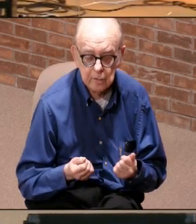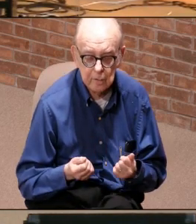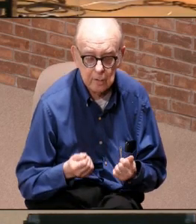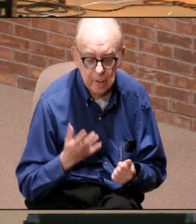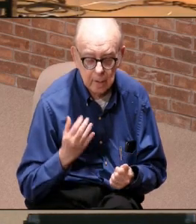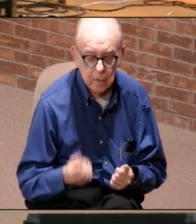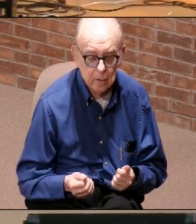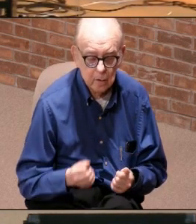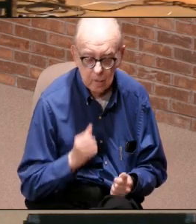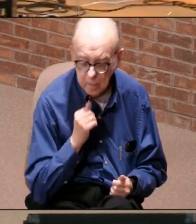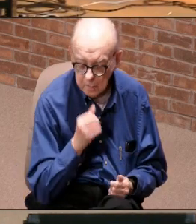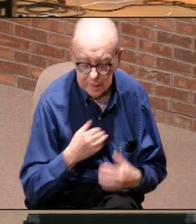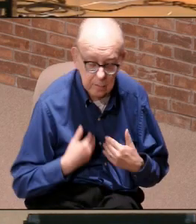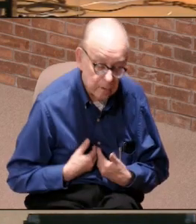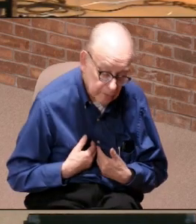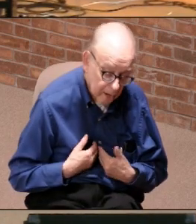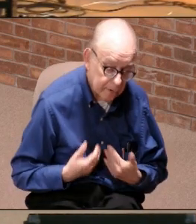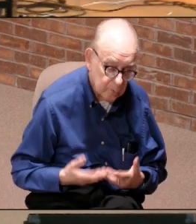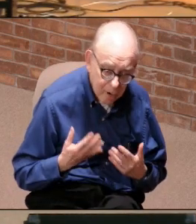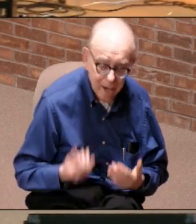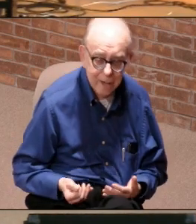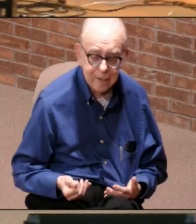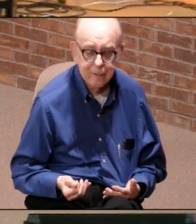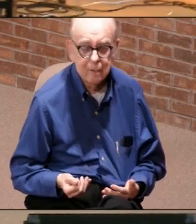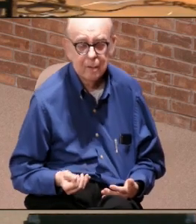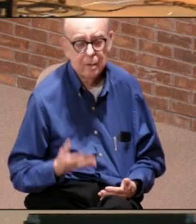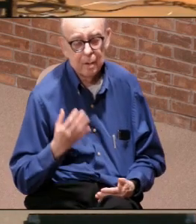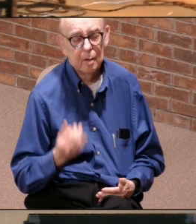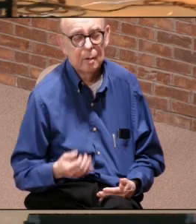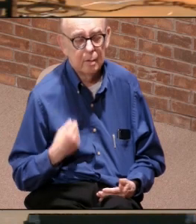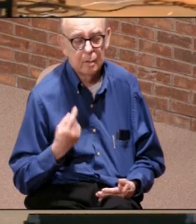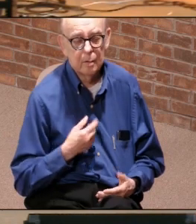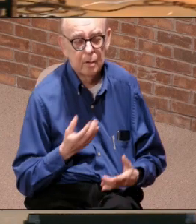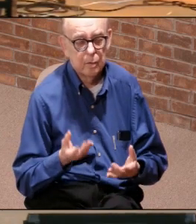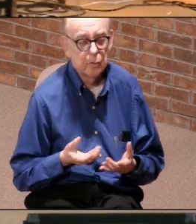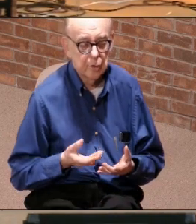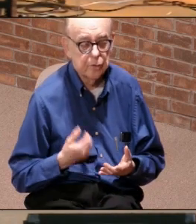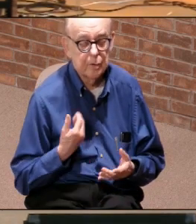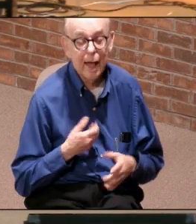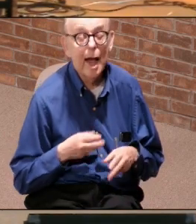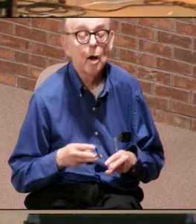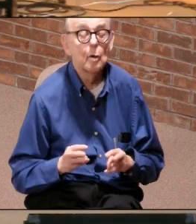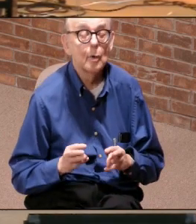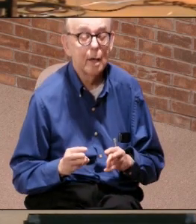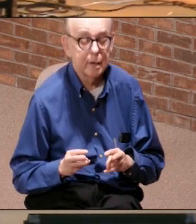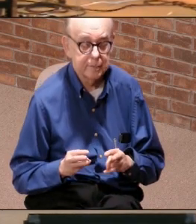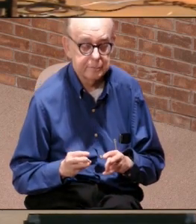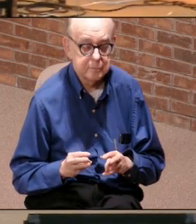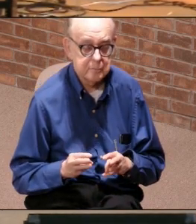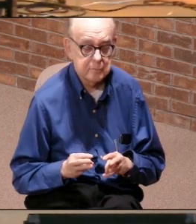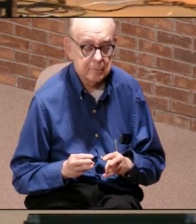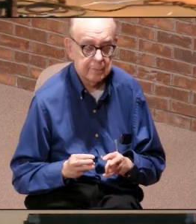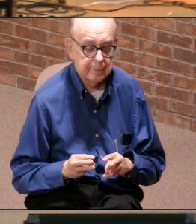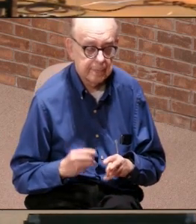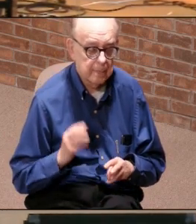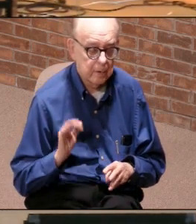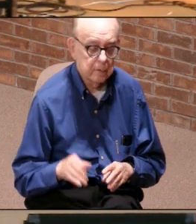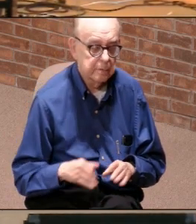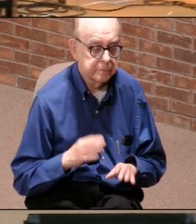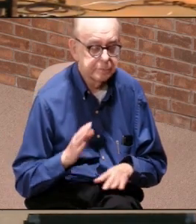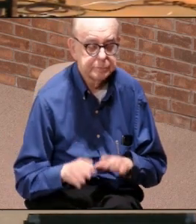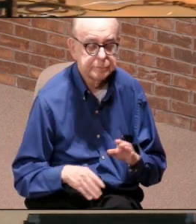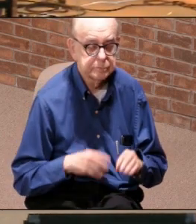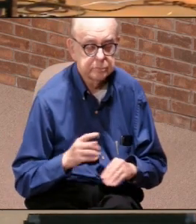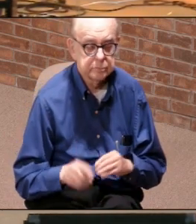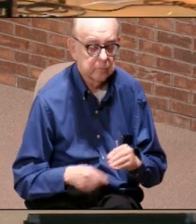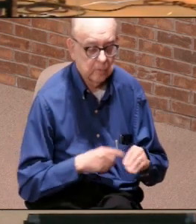Why we get so wore out and tired? Because we want to do it our way. We're still walking